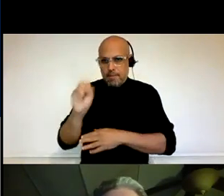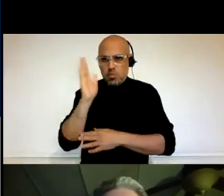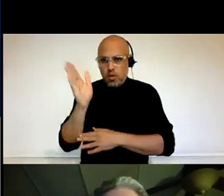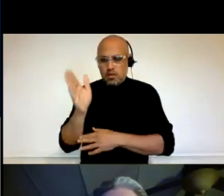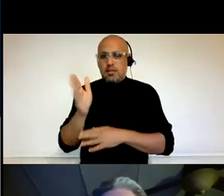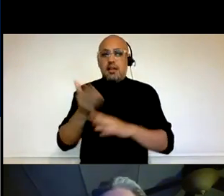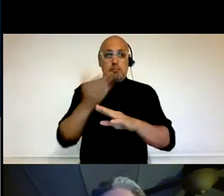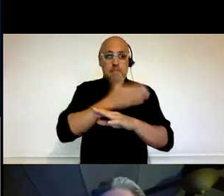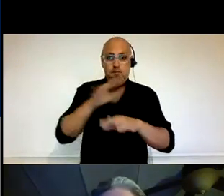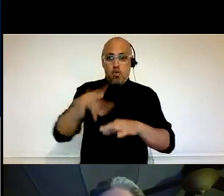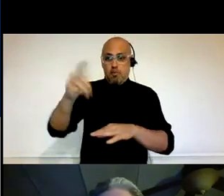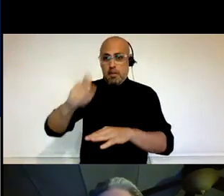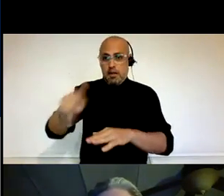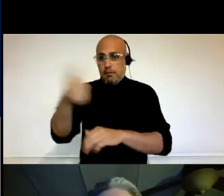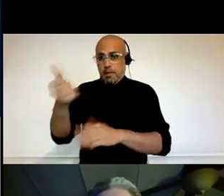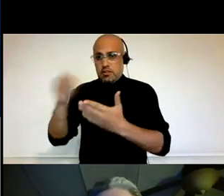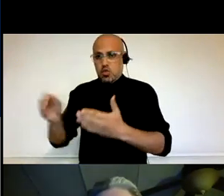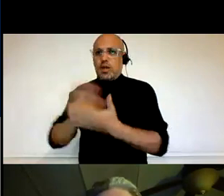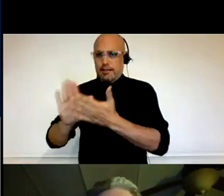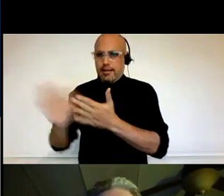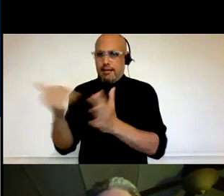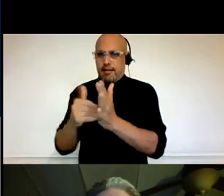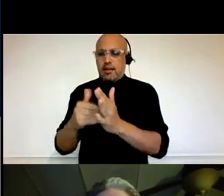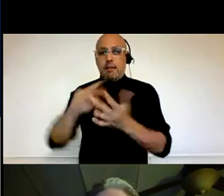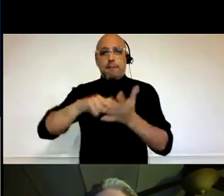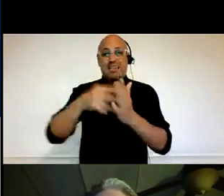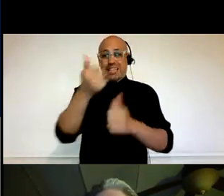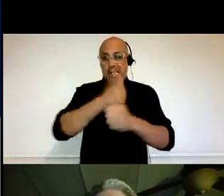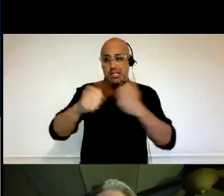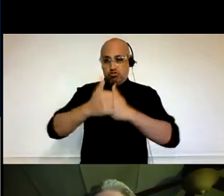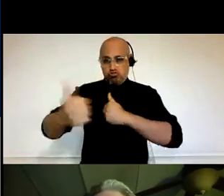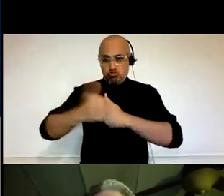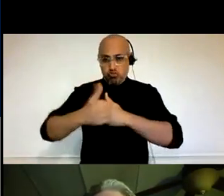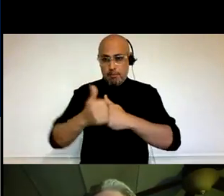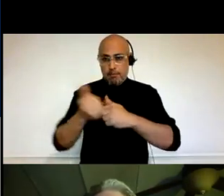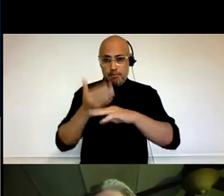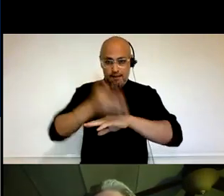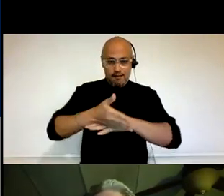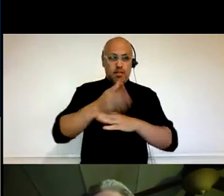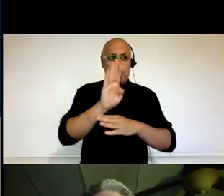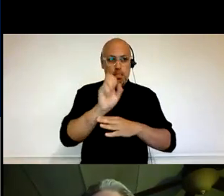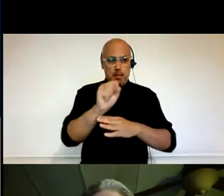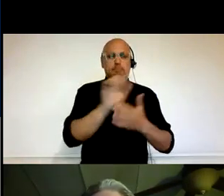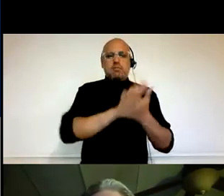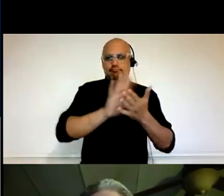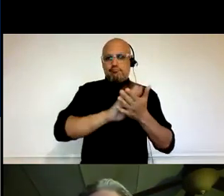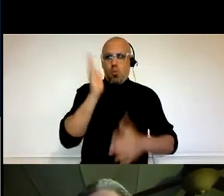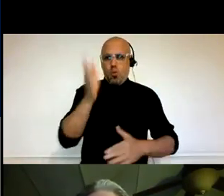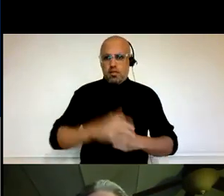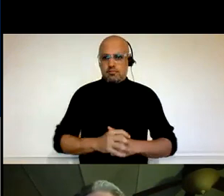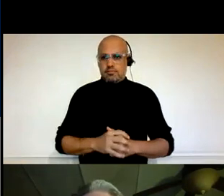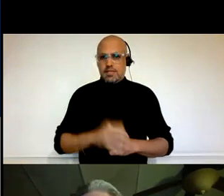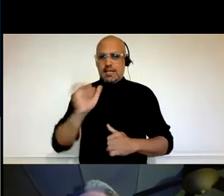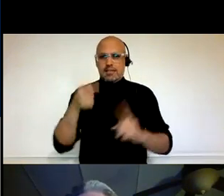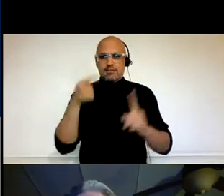go pick up any other students. So after each trip, the bus will be sanitized. And those are the points that I